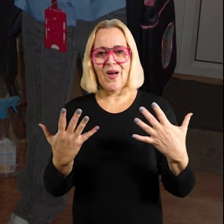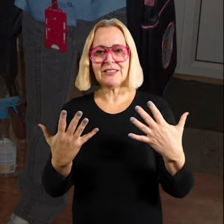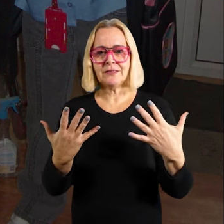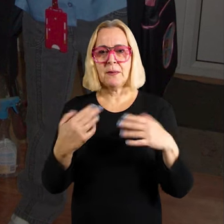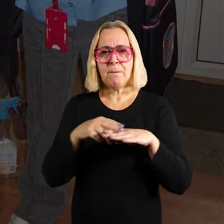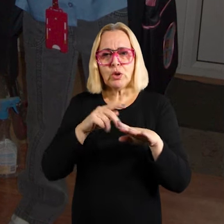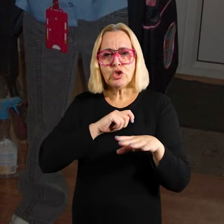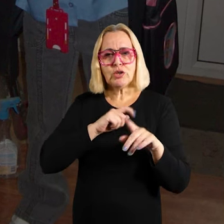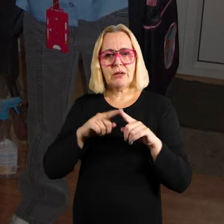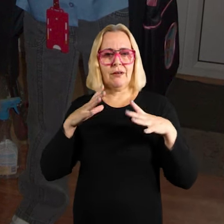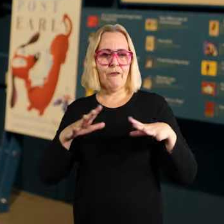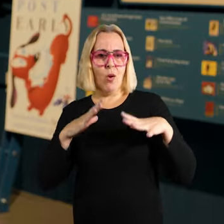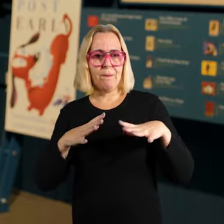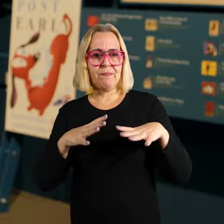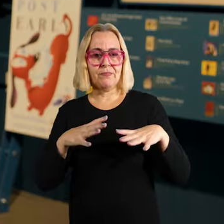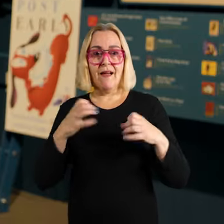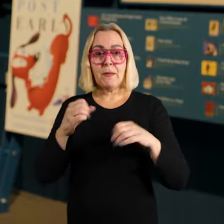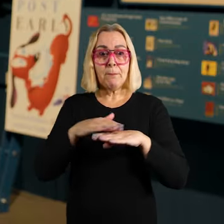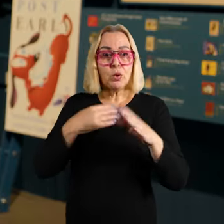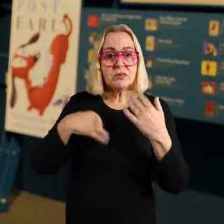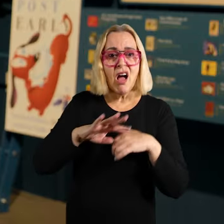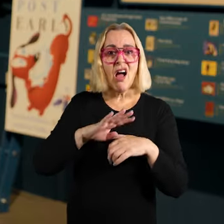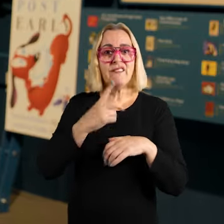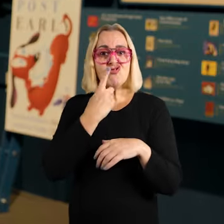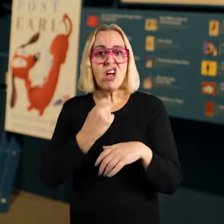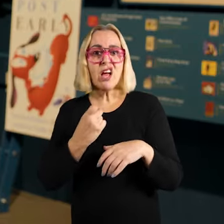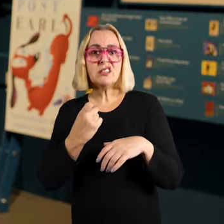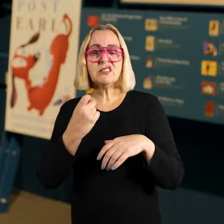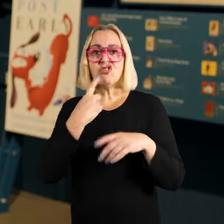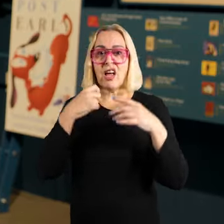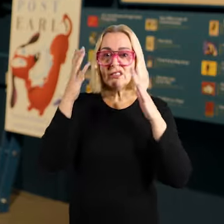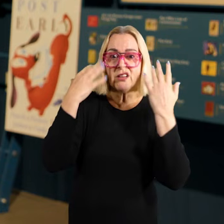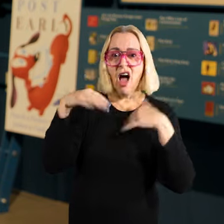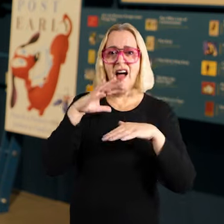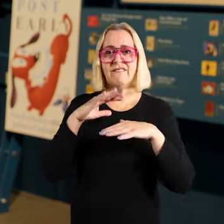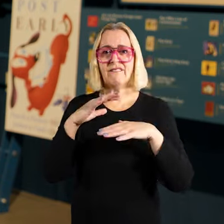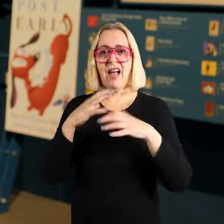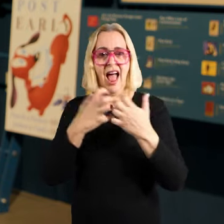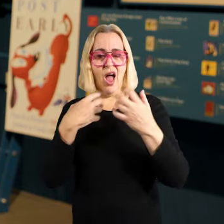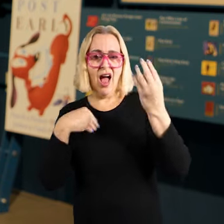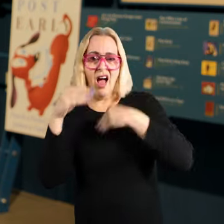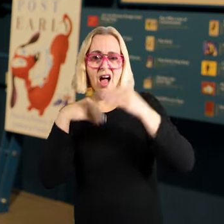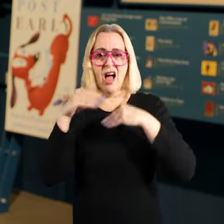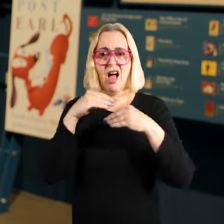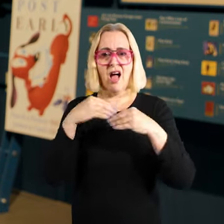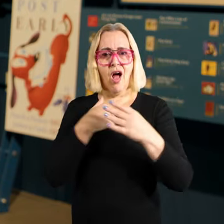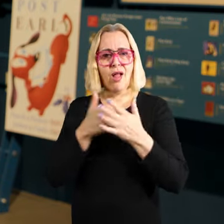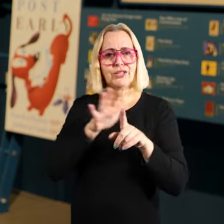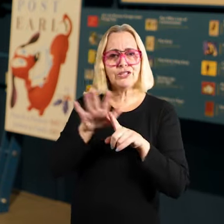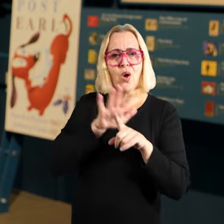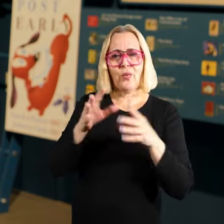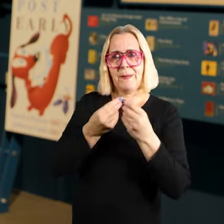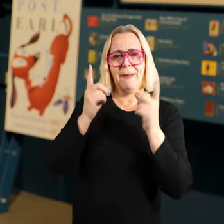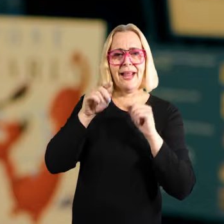course. We have a blue shirt as a uniform, I've got a blue scarf. We have red, so I've got a red scarf, so that's how I